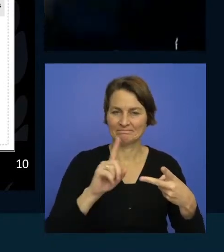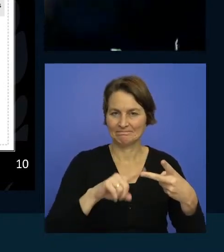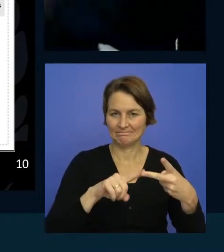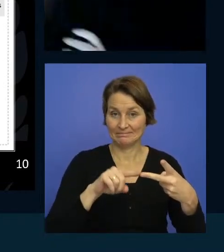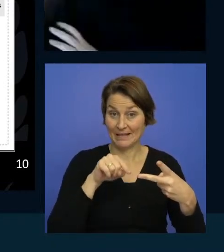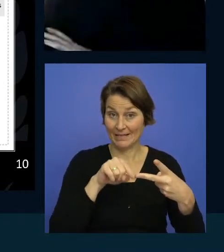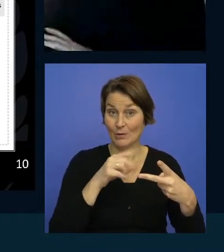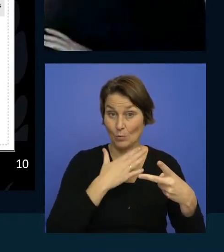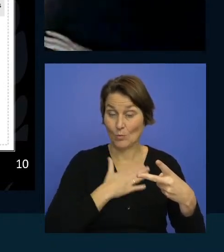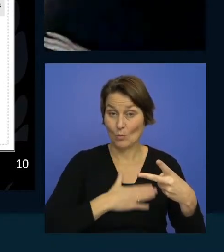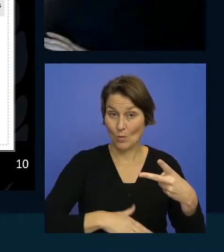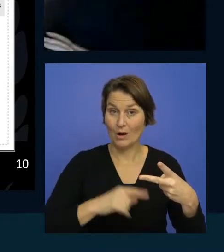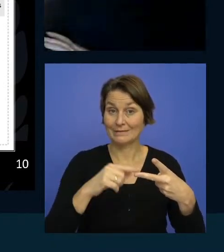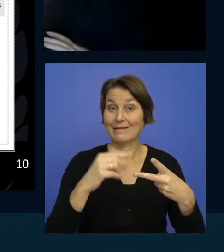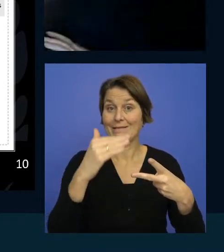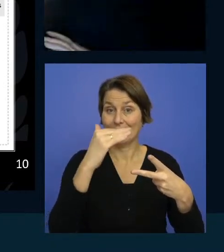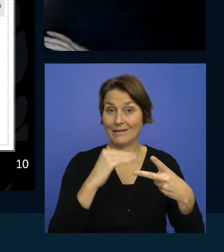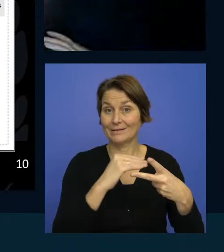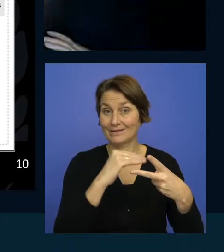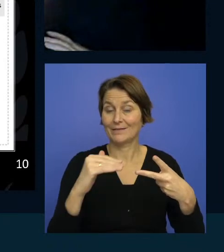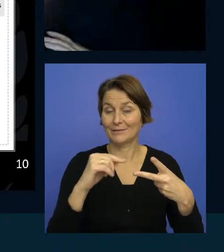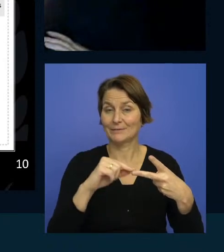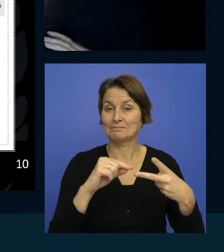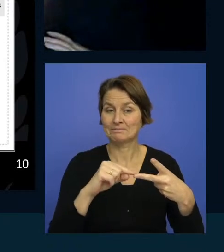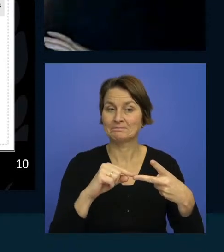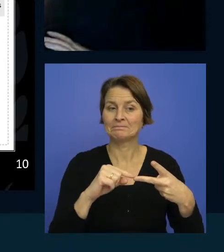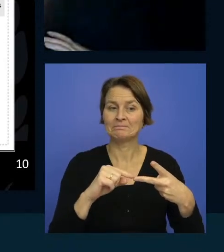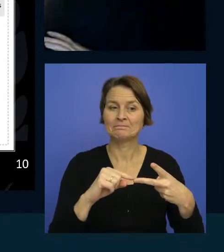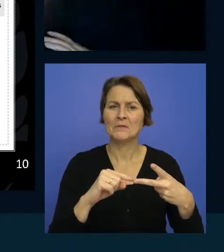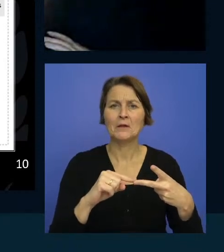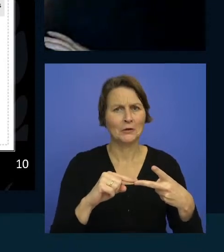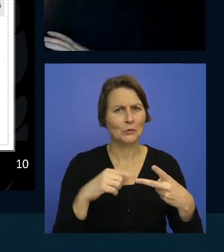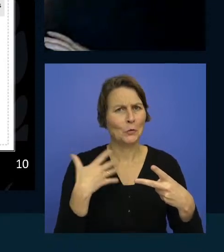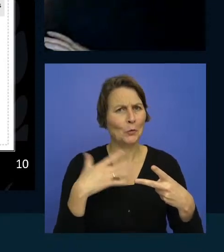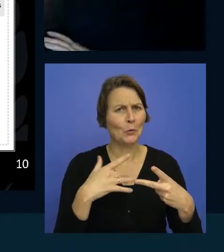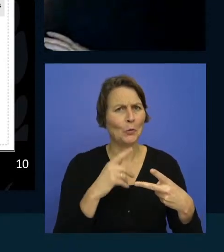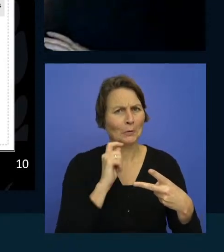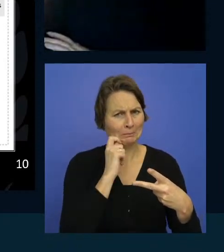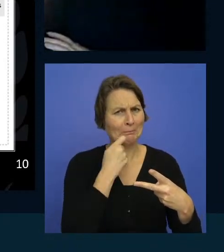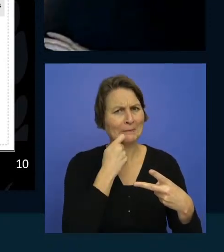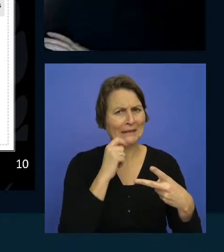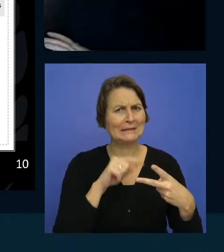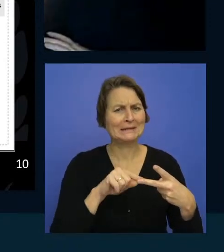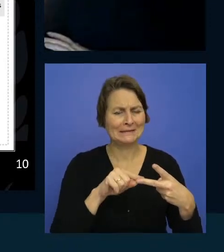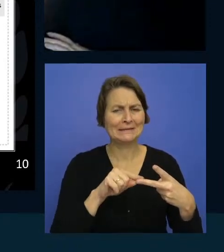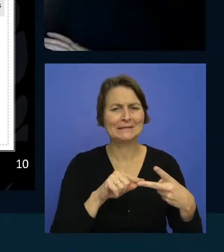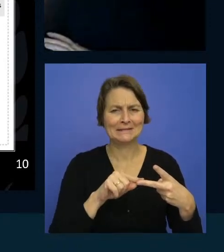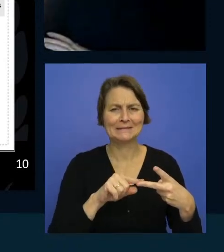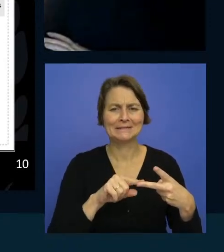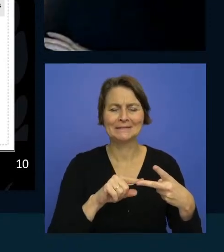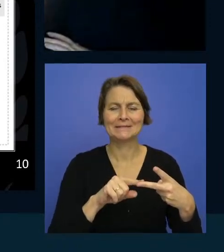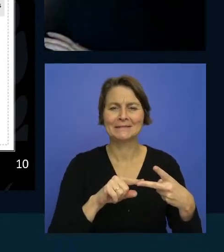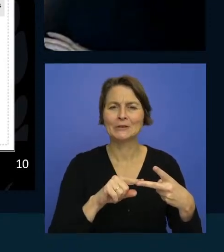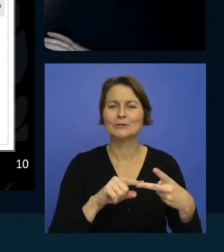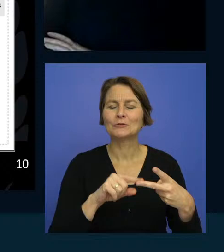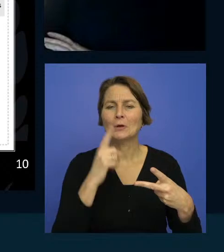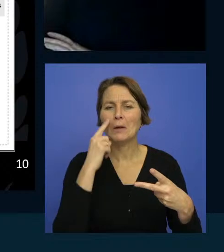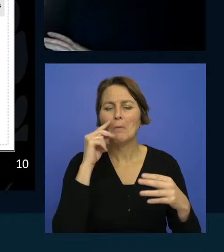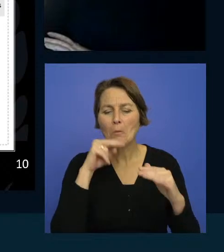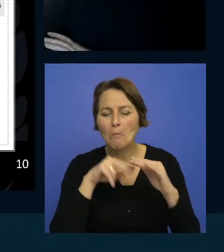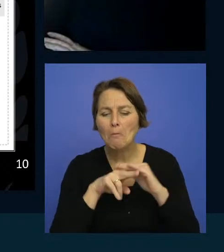then there is the next level option, and this is a pretty neat way to get insights